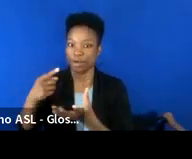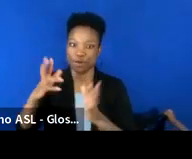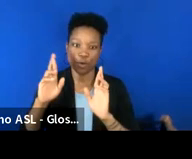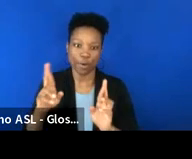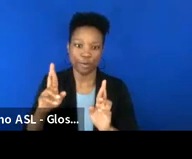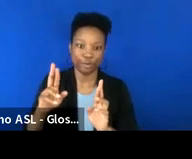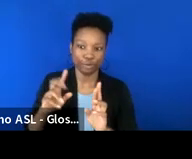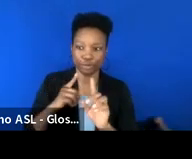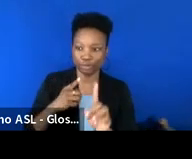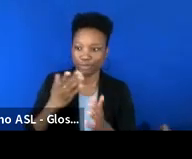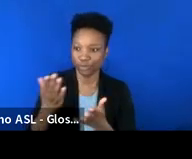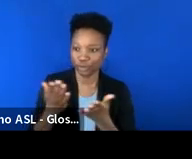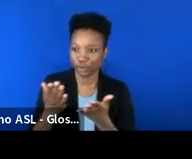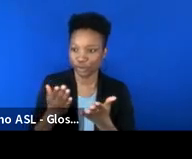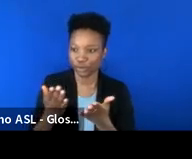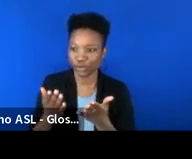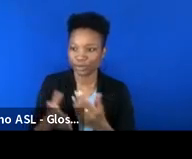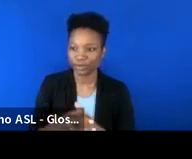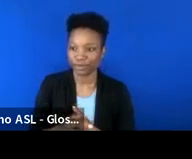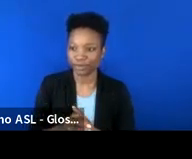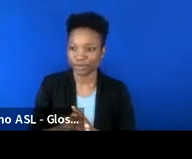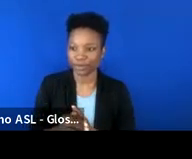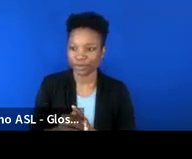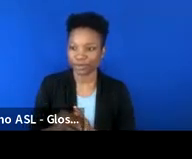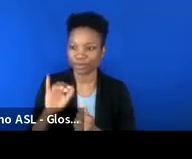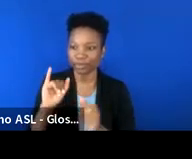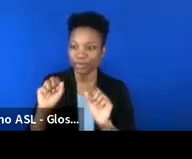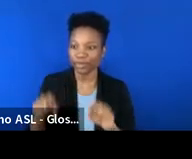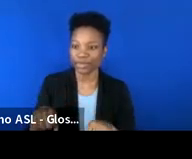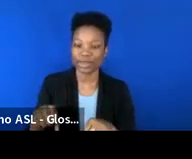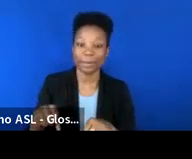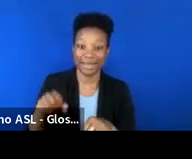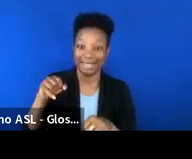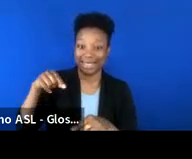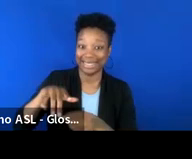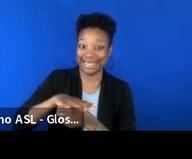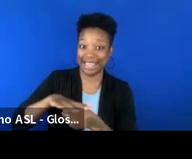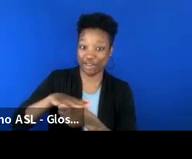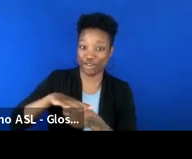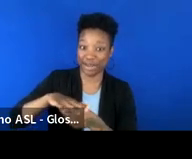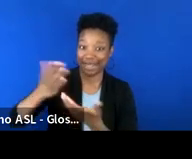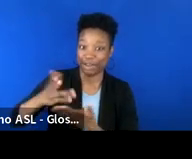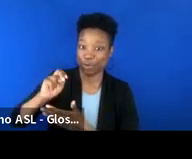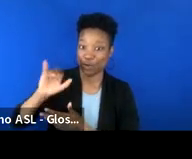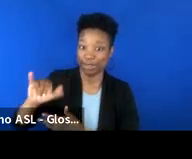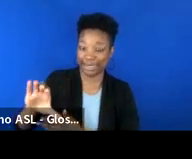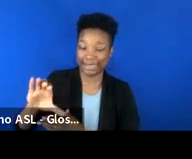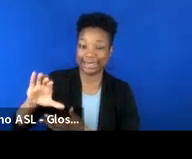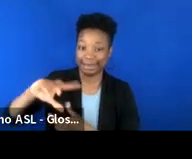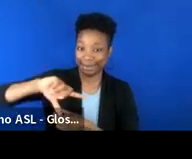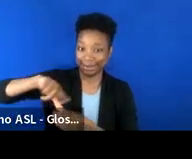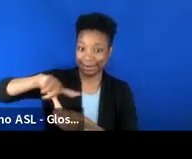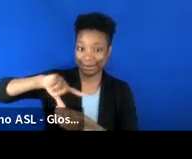this can mean the tri-state area where I am in New York City. This can mean a certain community